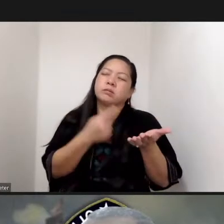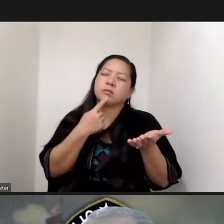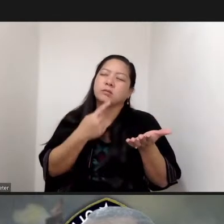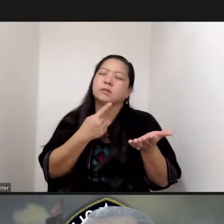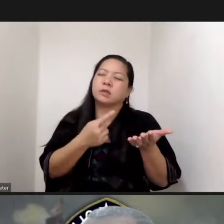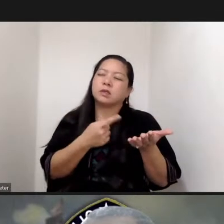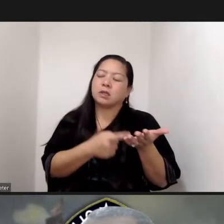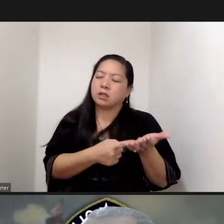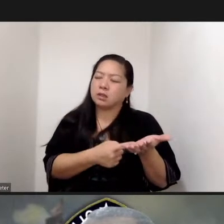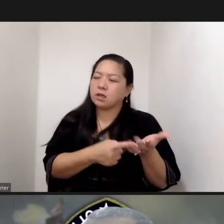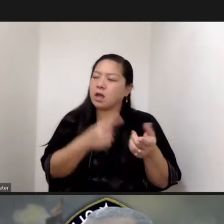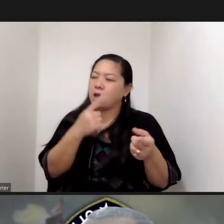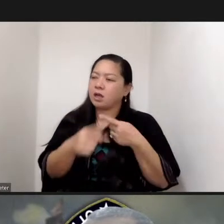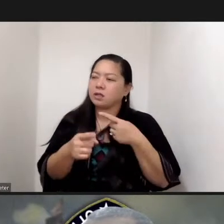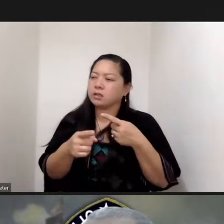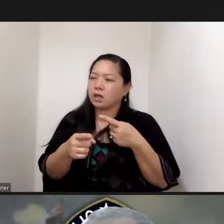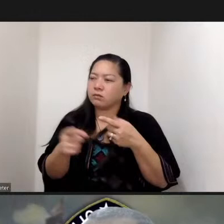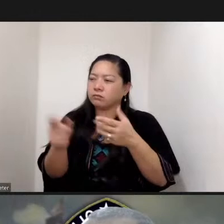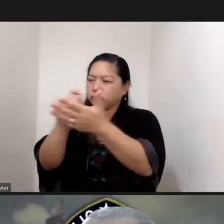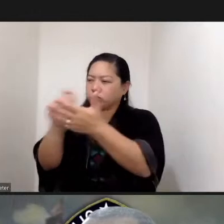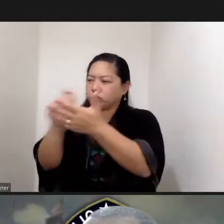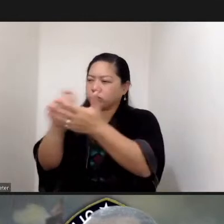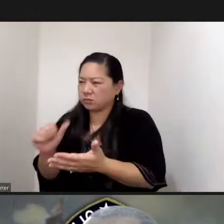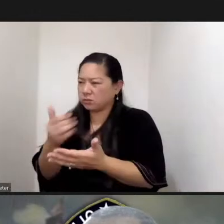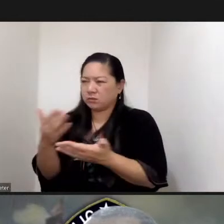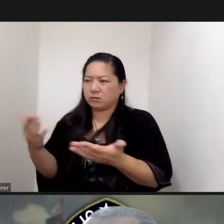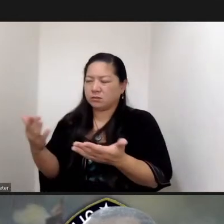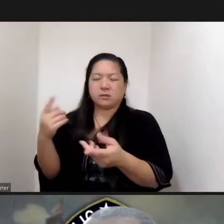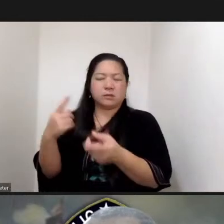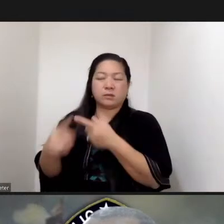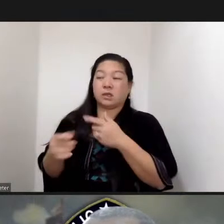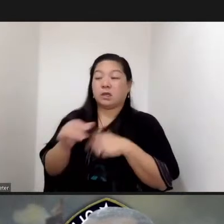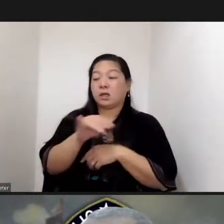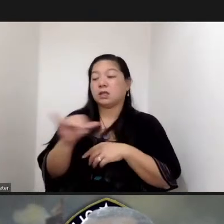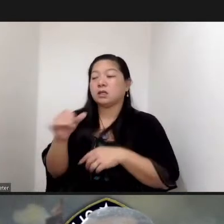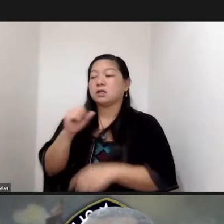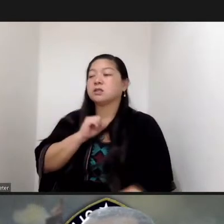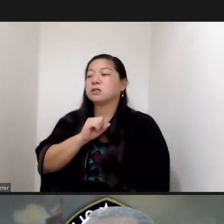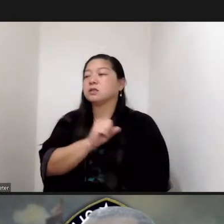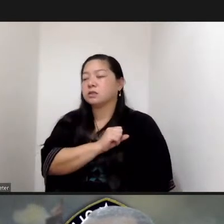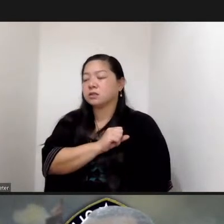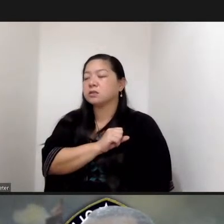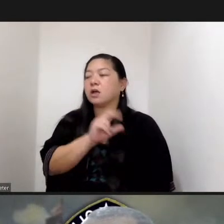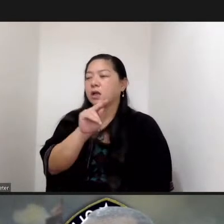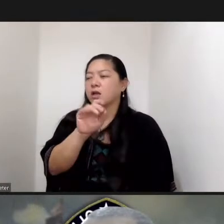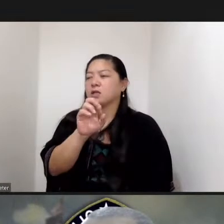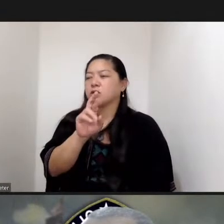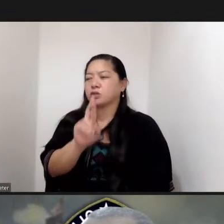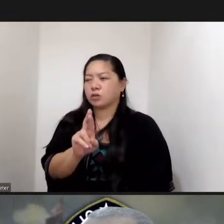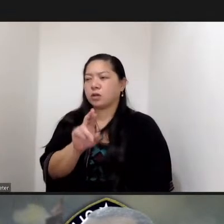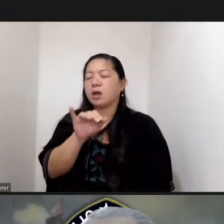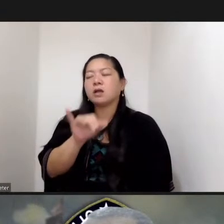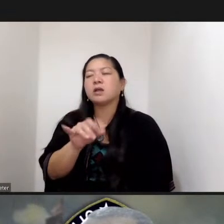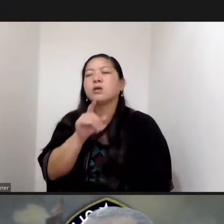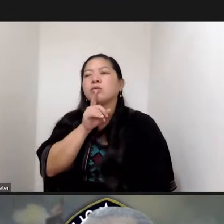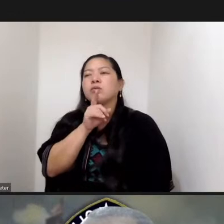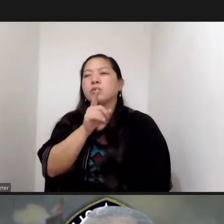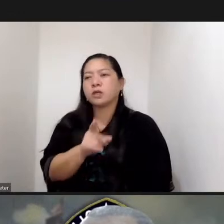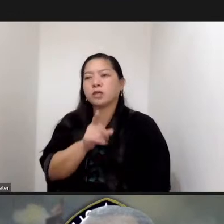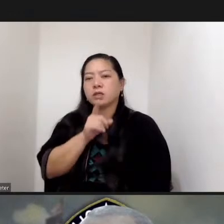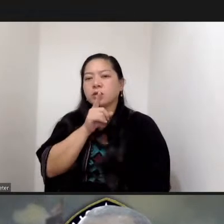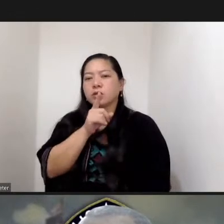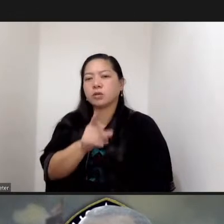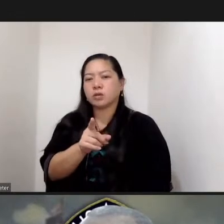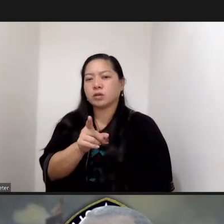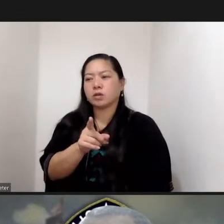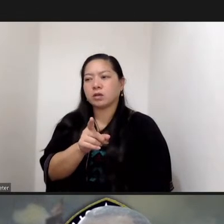I cannot override it. These are senators, Nestor, that are really edging